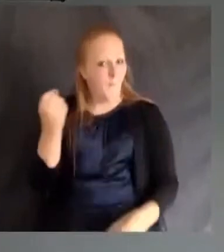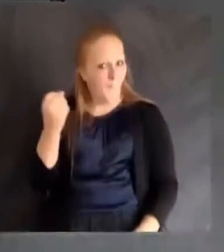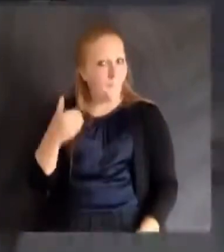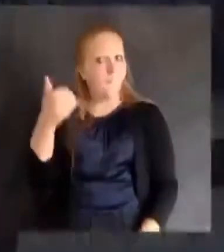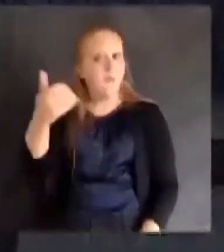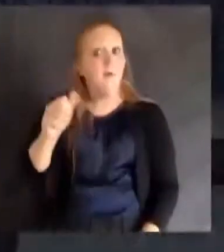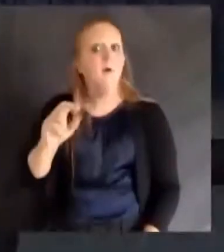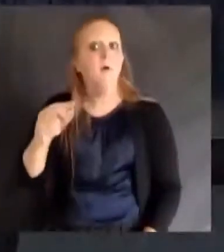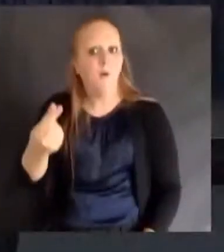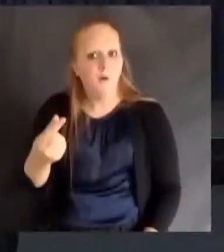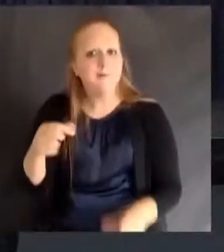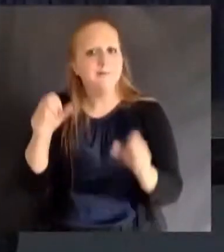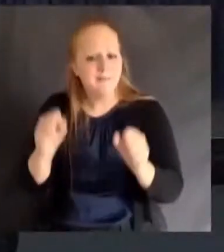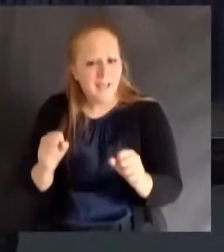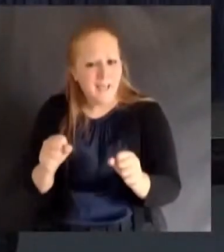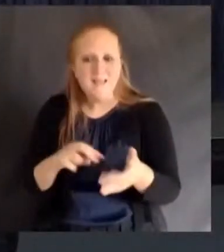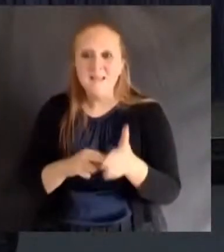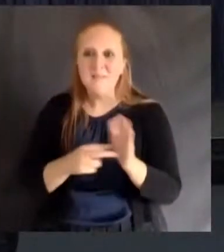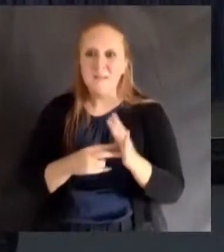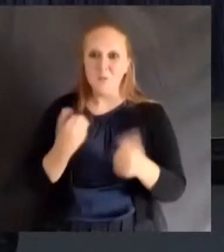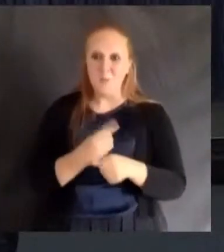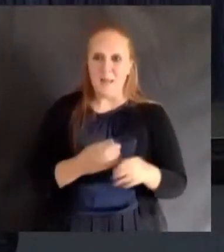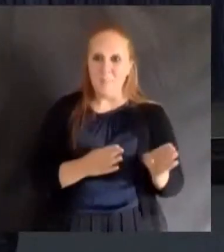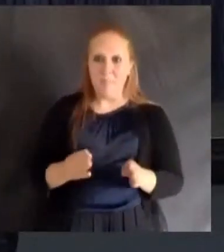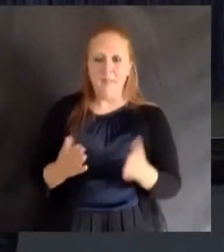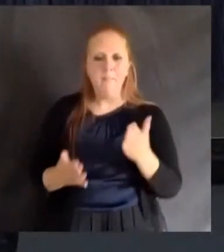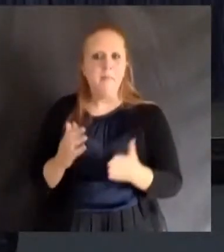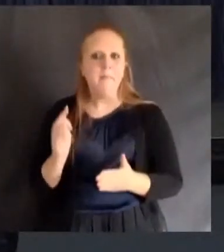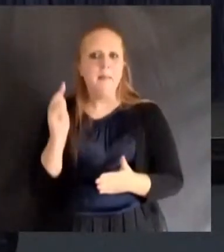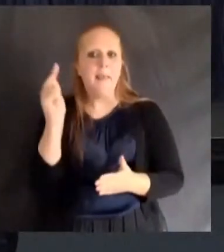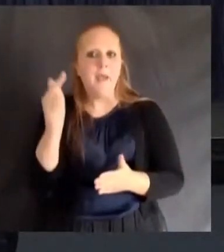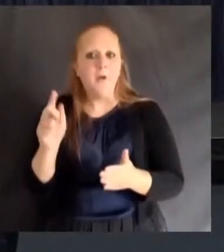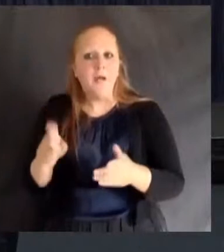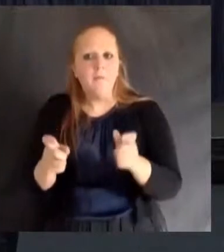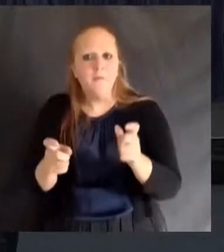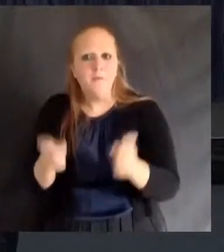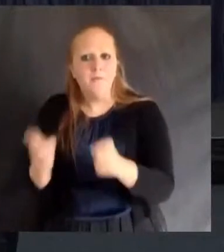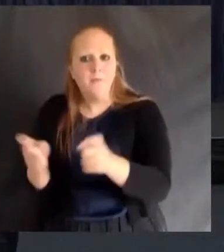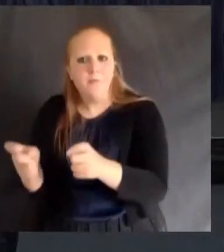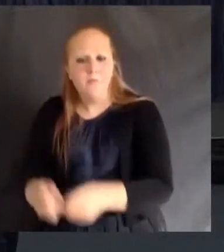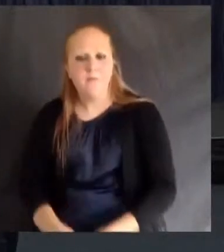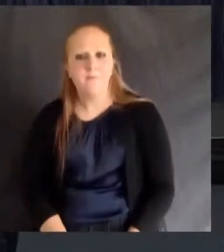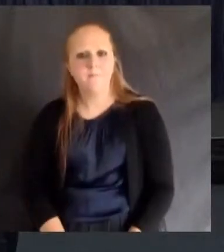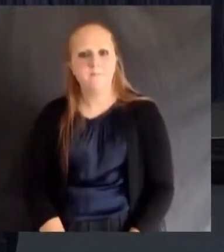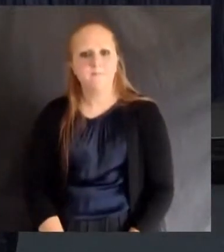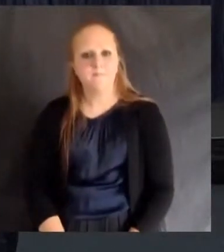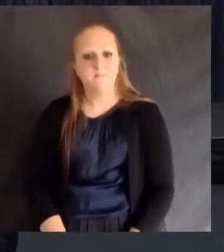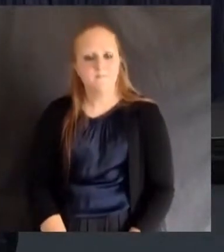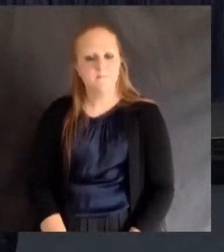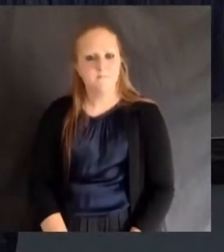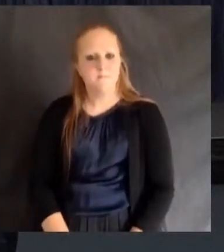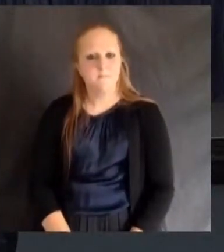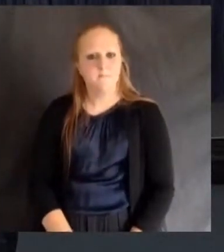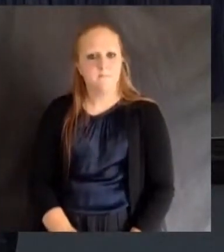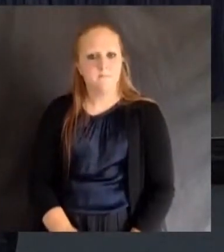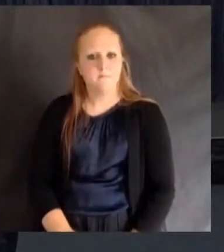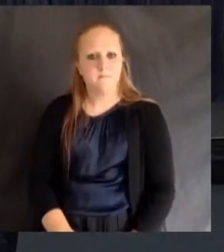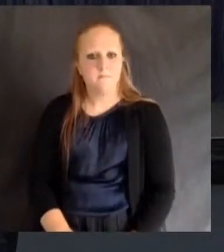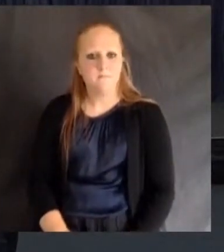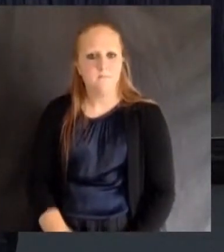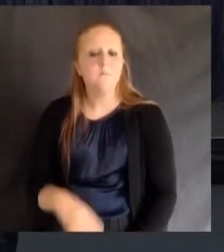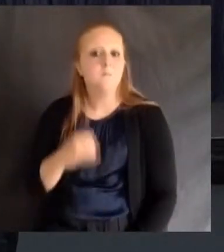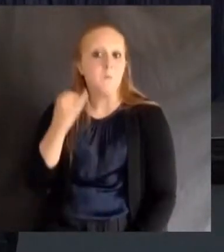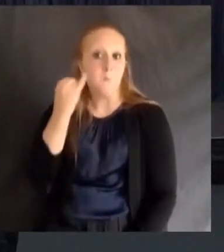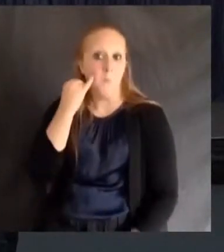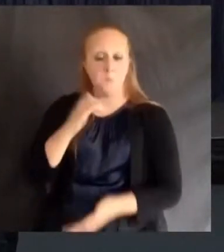board. And would this include like a Governor, will religious you school? require like air a Catholic filtration school? systems? Let him just finish 1 second. Go ahead, Zach. Would say a